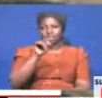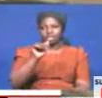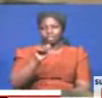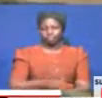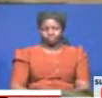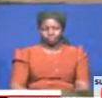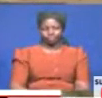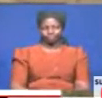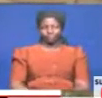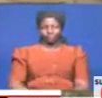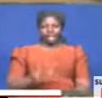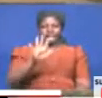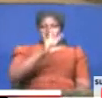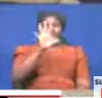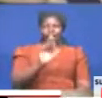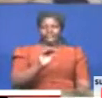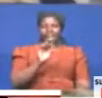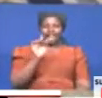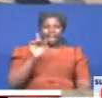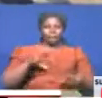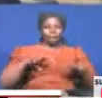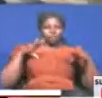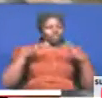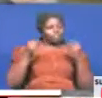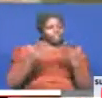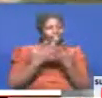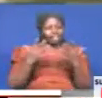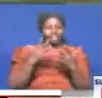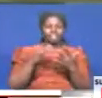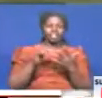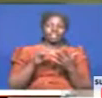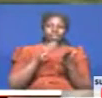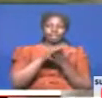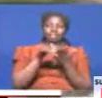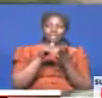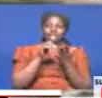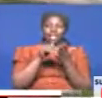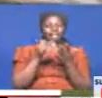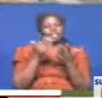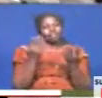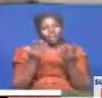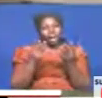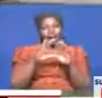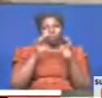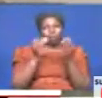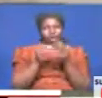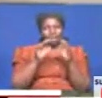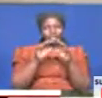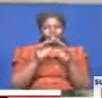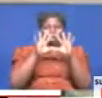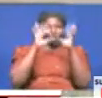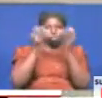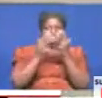Africa's Silicon Savannah boasts of many things, the main center of attraction being a world-class data center.